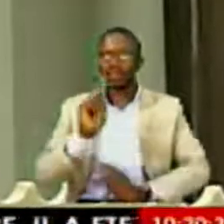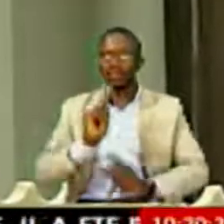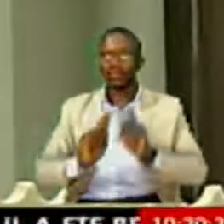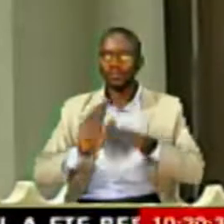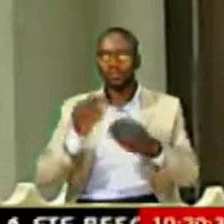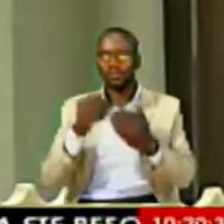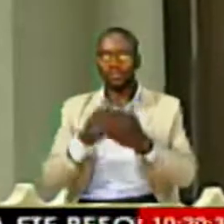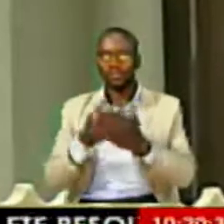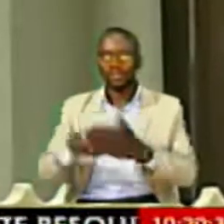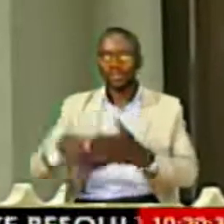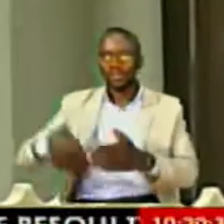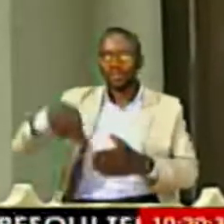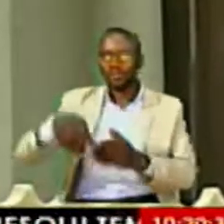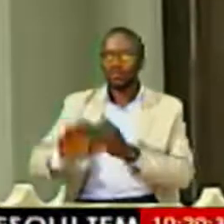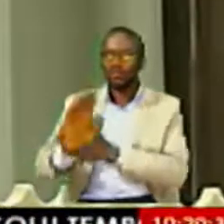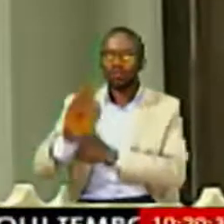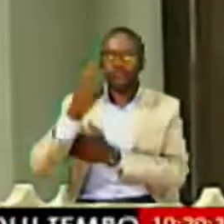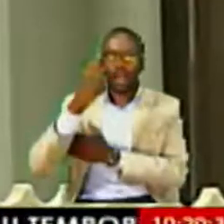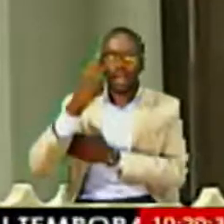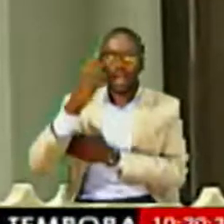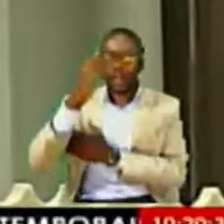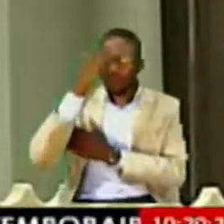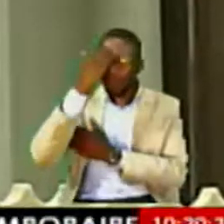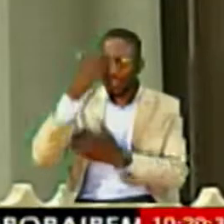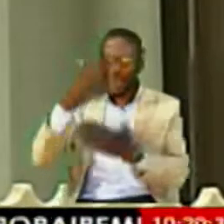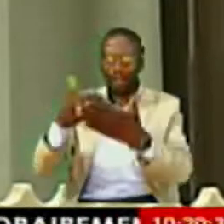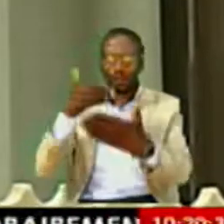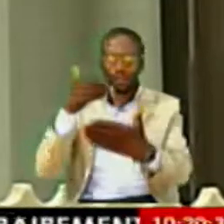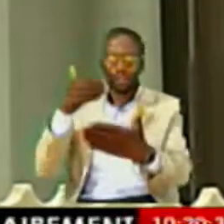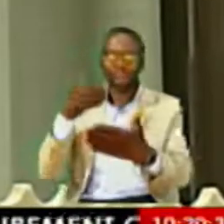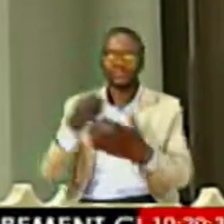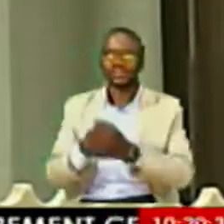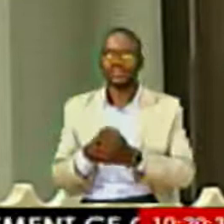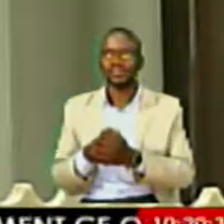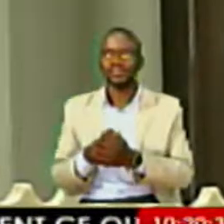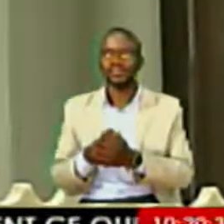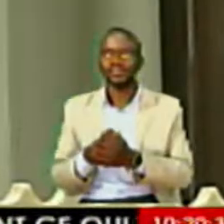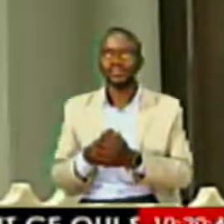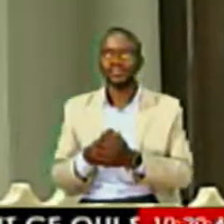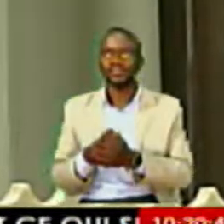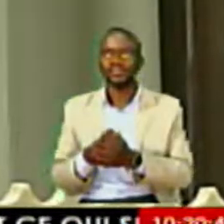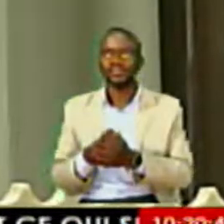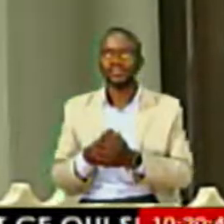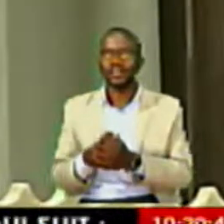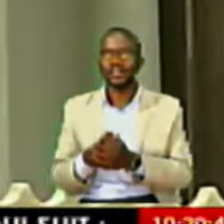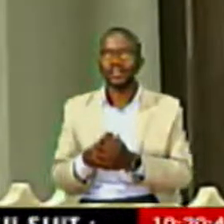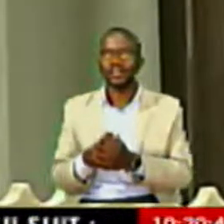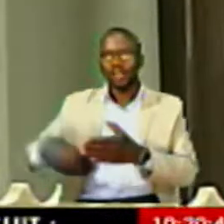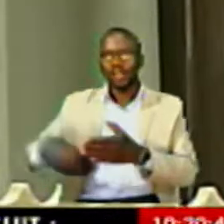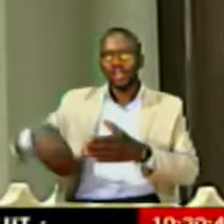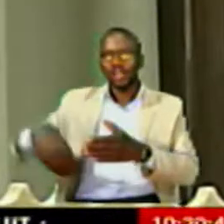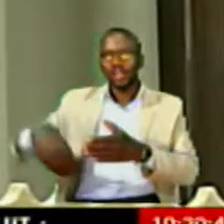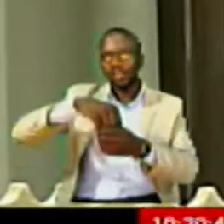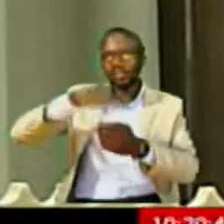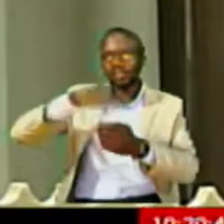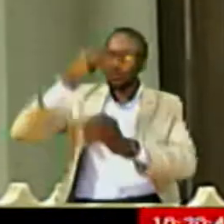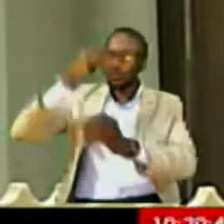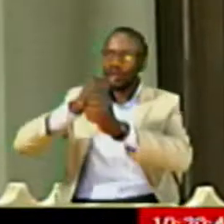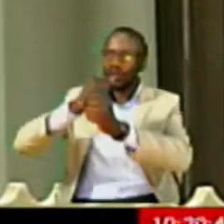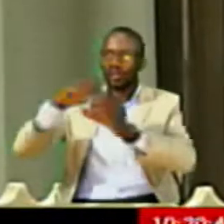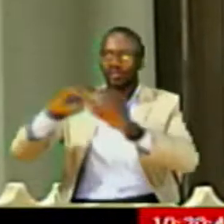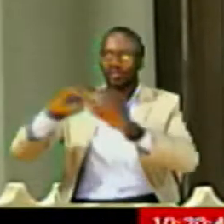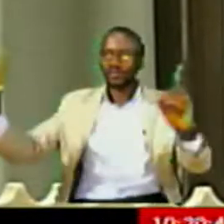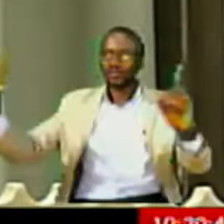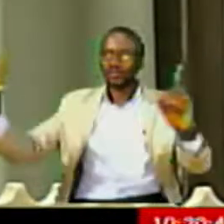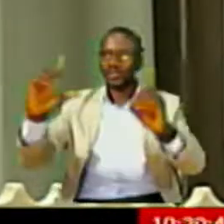avais connu d'avance, so that all the people God foresaw for you, en croyant lui, by believing in him, il puisse